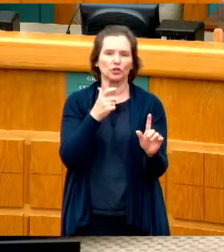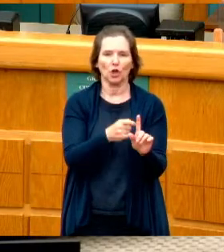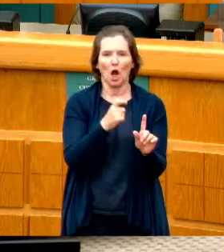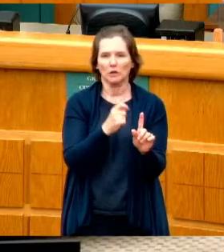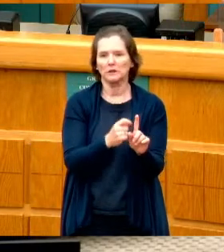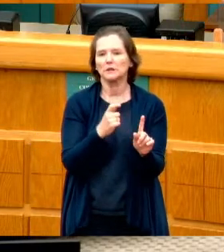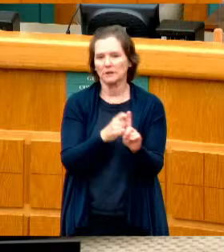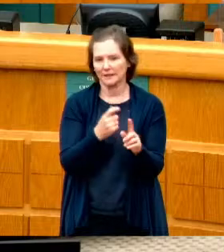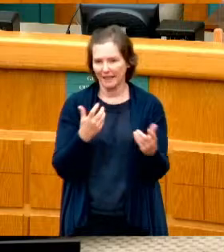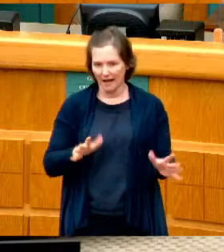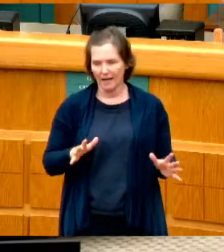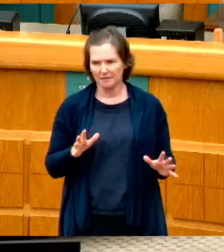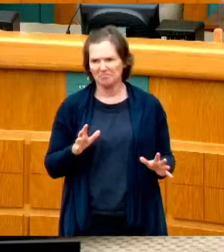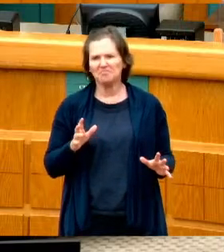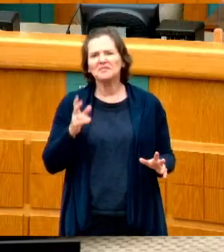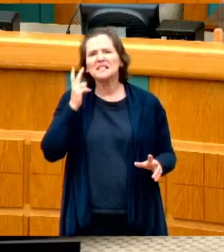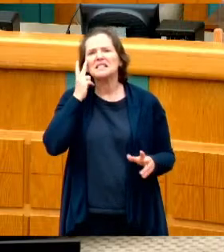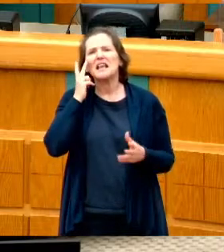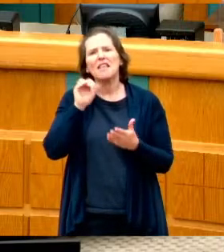at